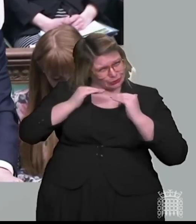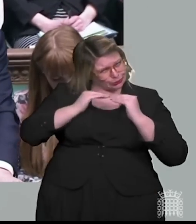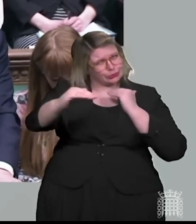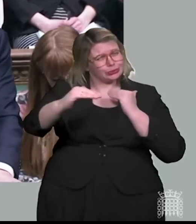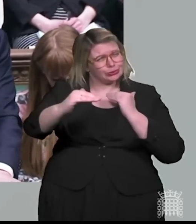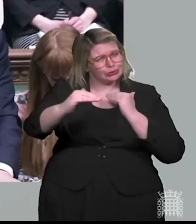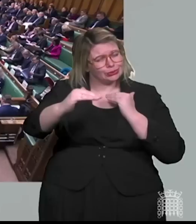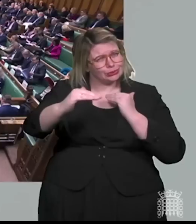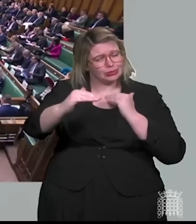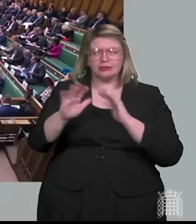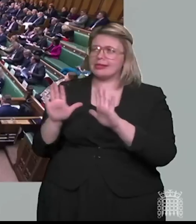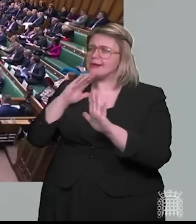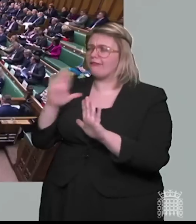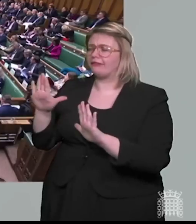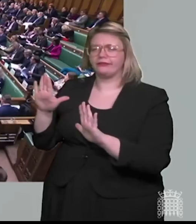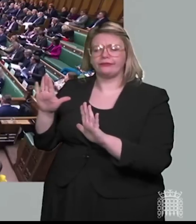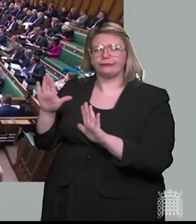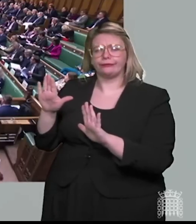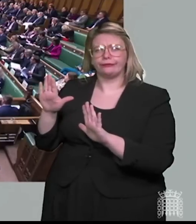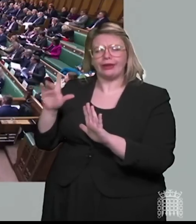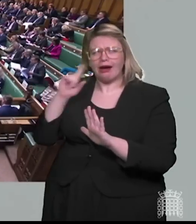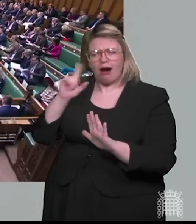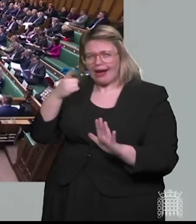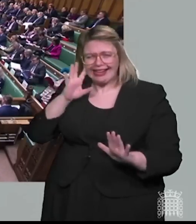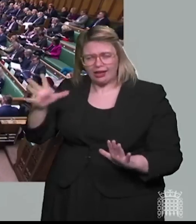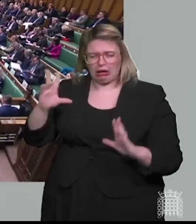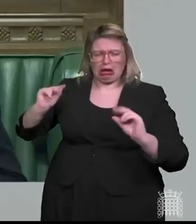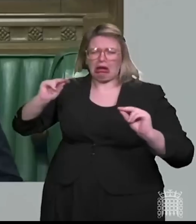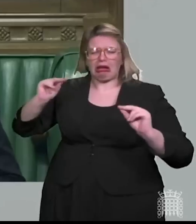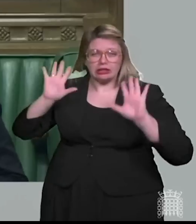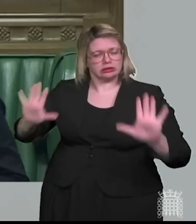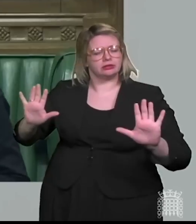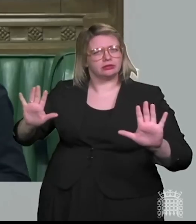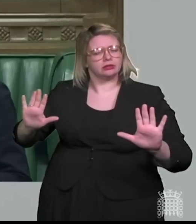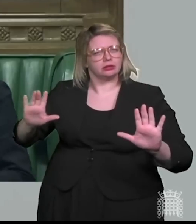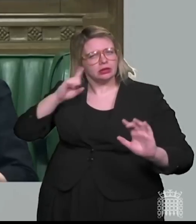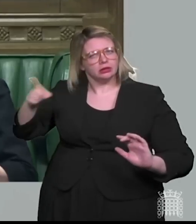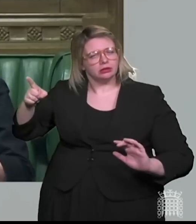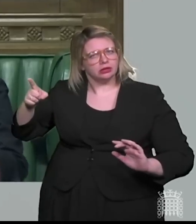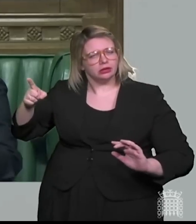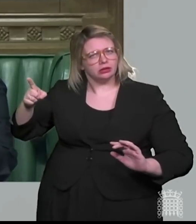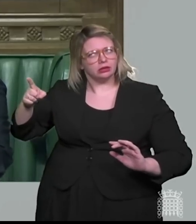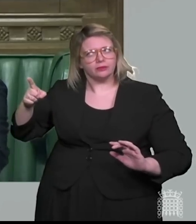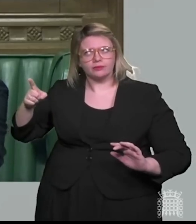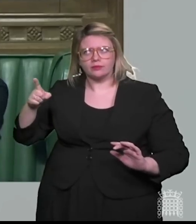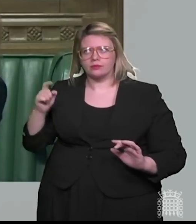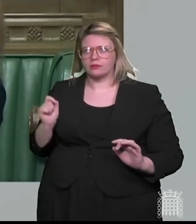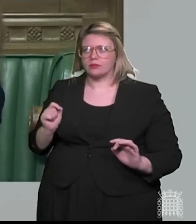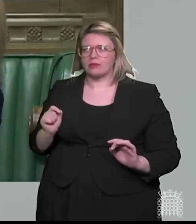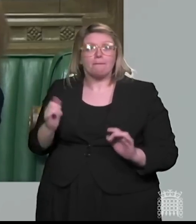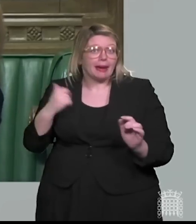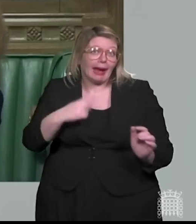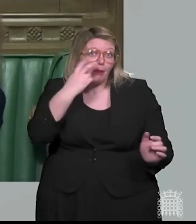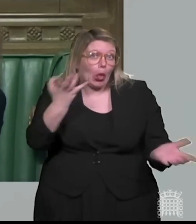Order. OK, that's enough. I now can't hear the right honourable gentleman at all. Exactly. And it's nothing to do with being old.